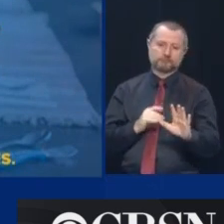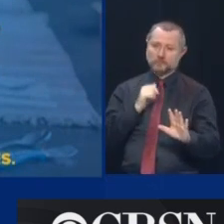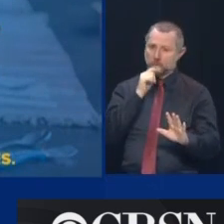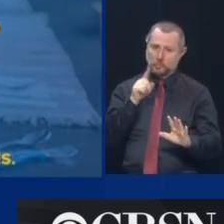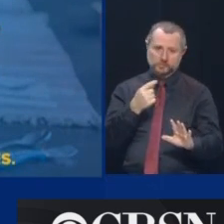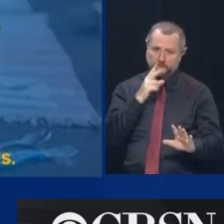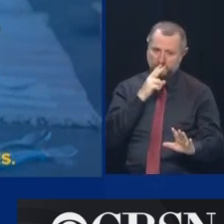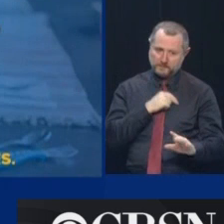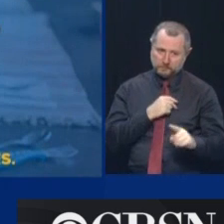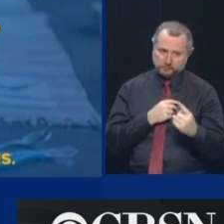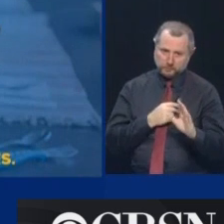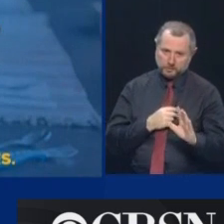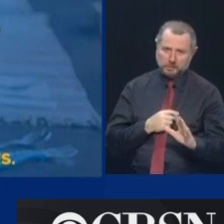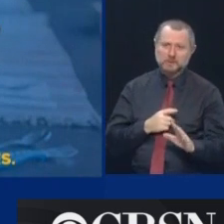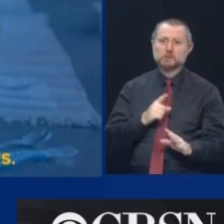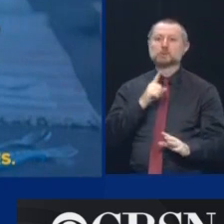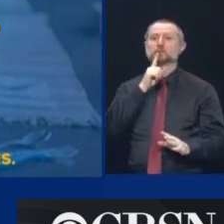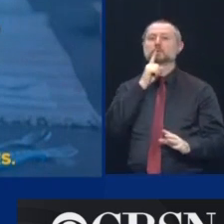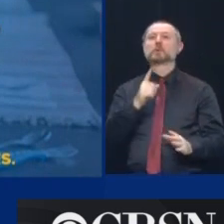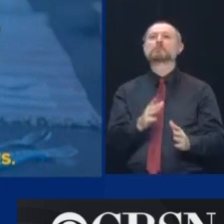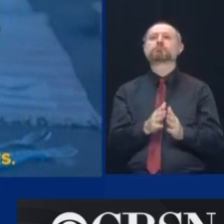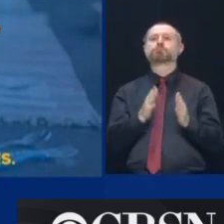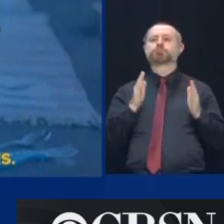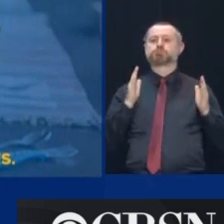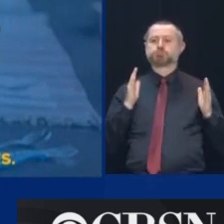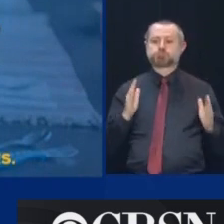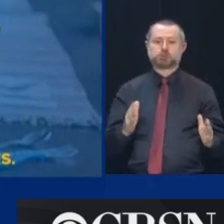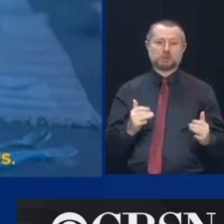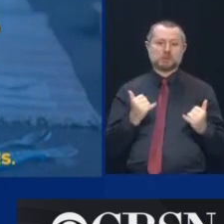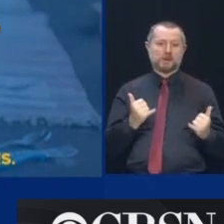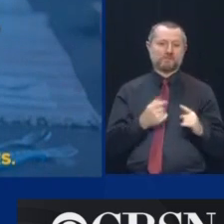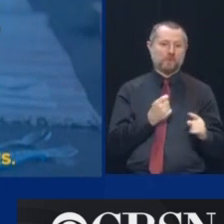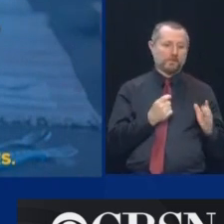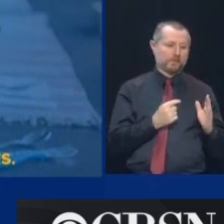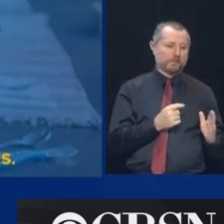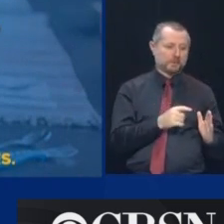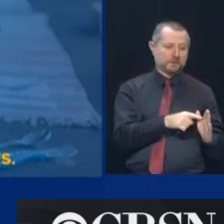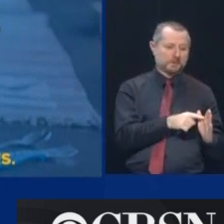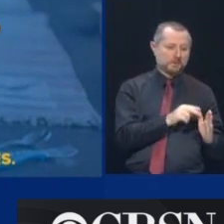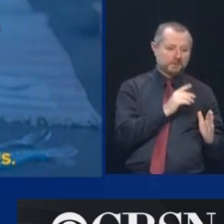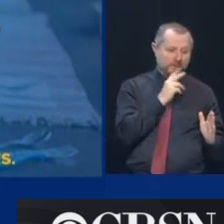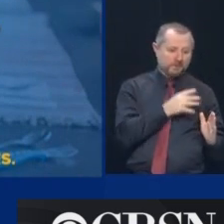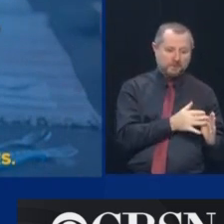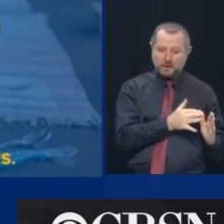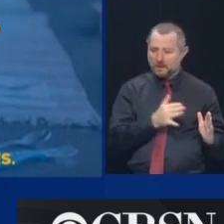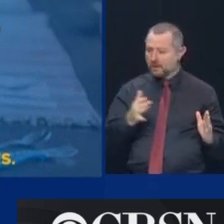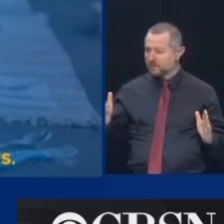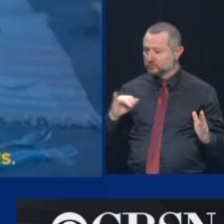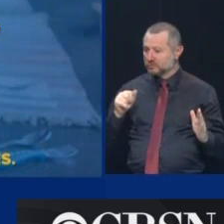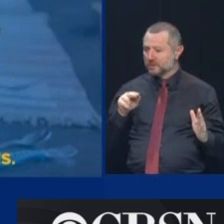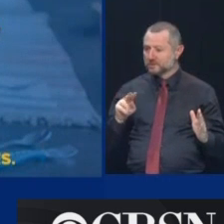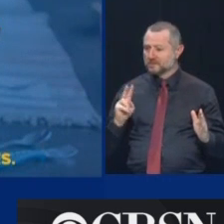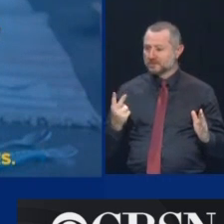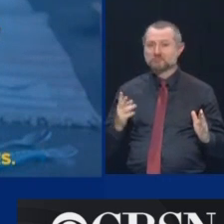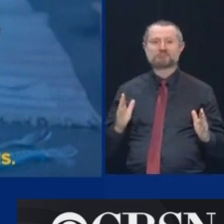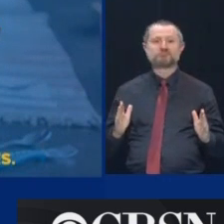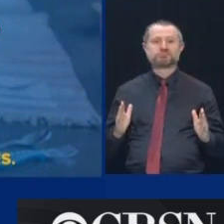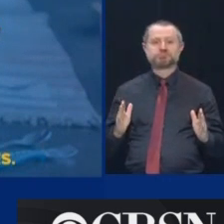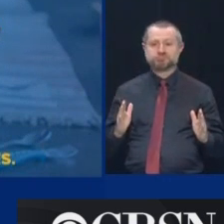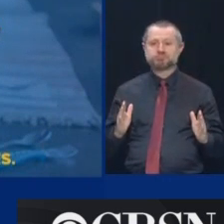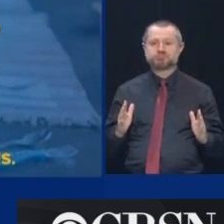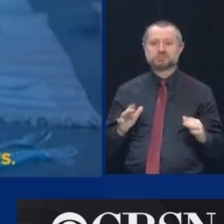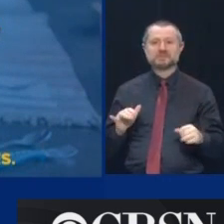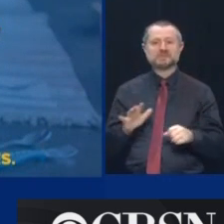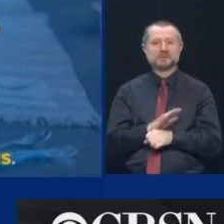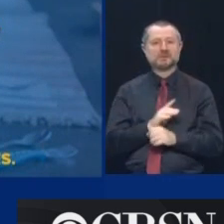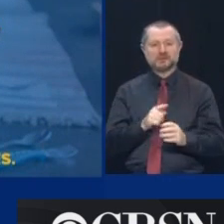It's really this holiday season is the problem. It just starts on Thanksgiving. Everyone